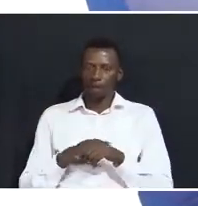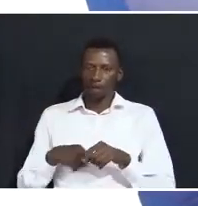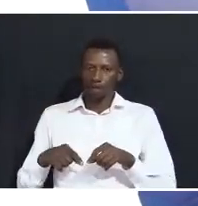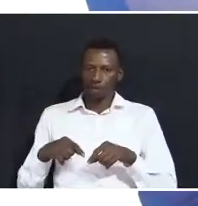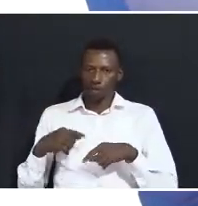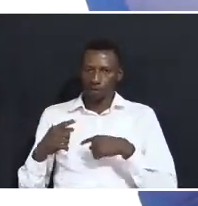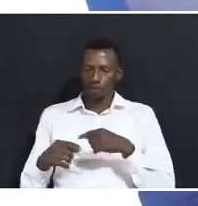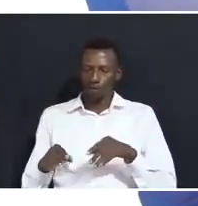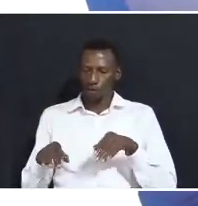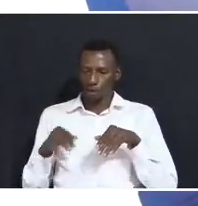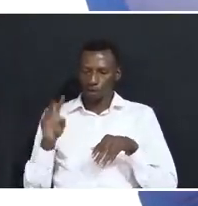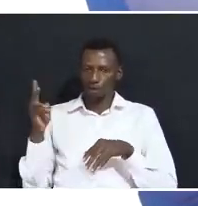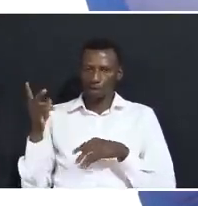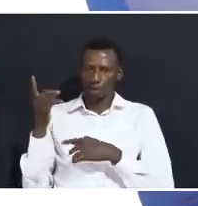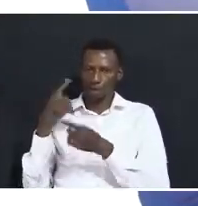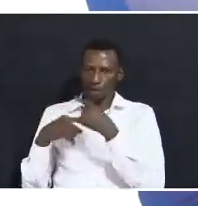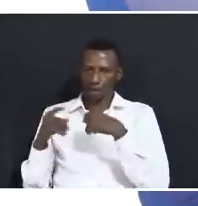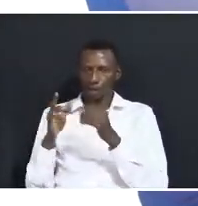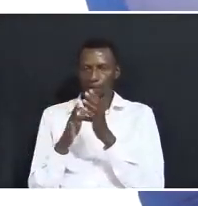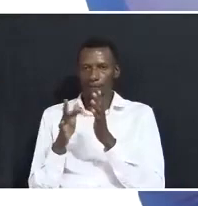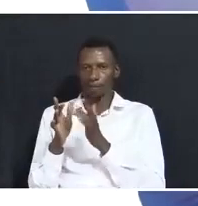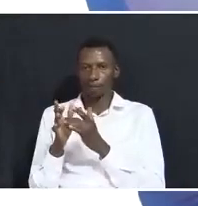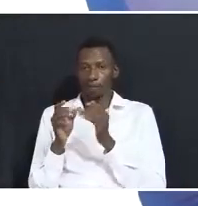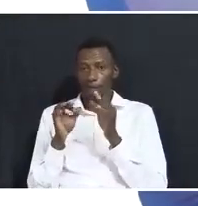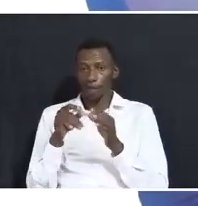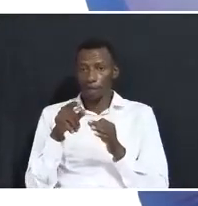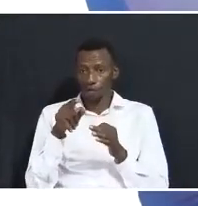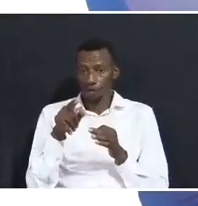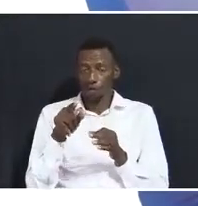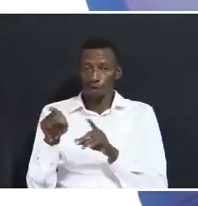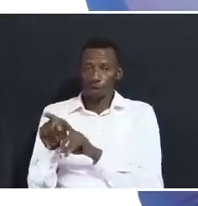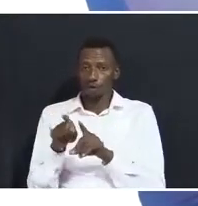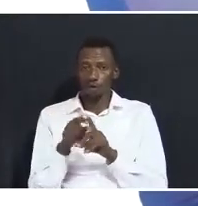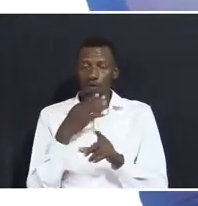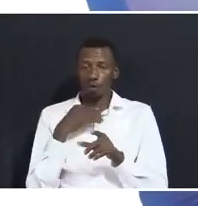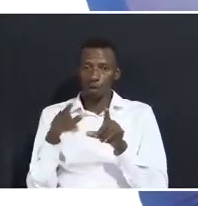for the second coming of Jesus Christ. Is this your Savior also?